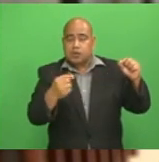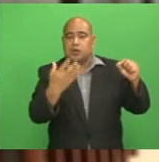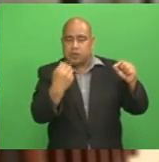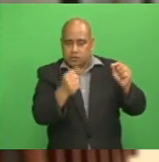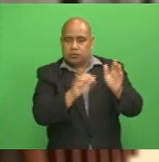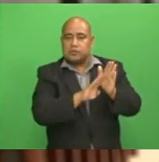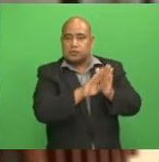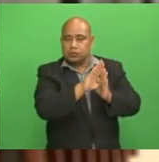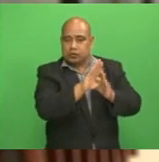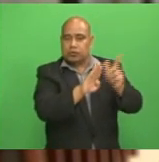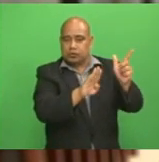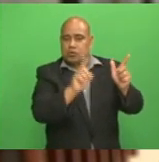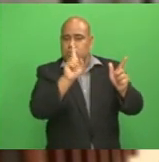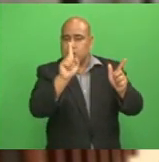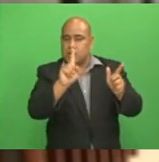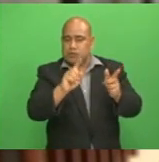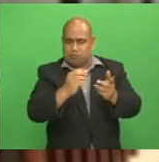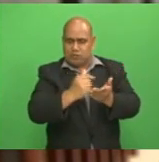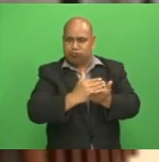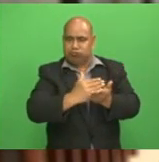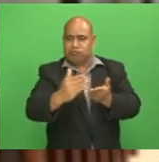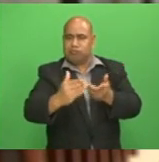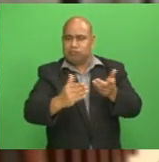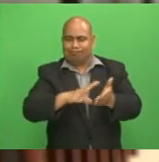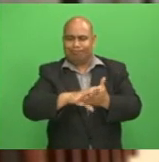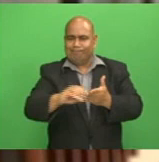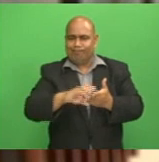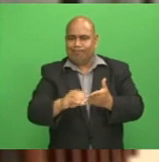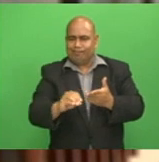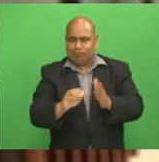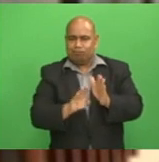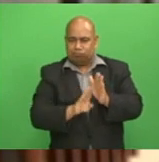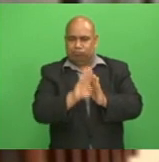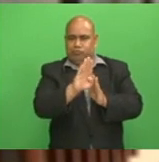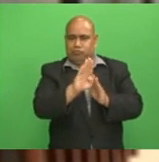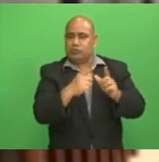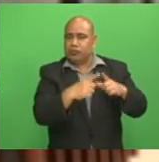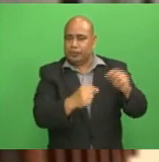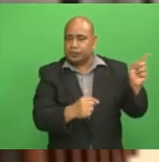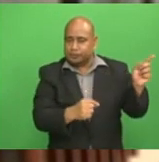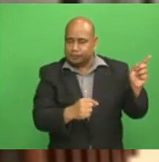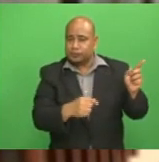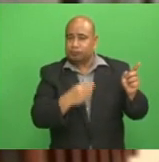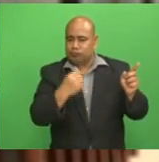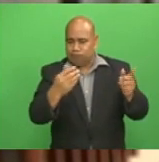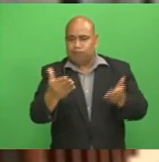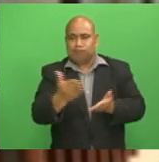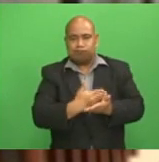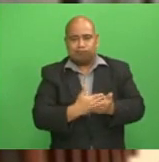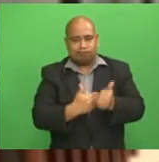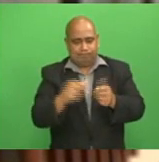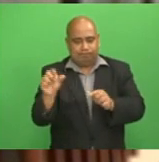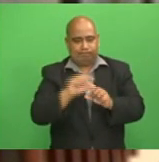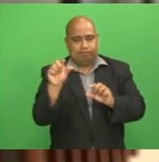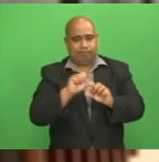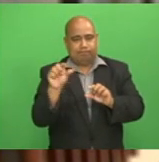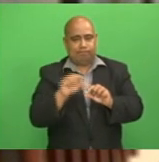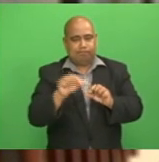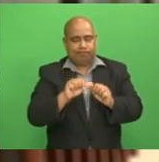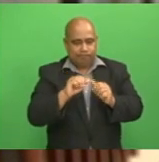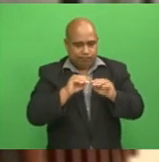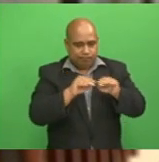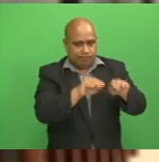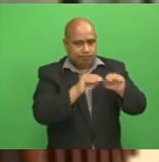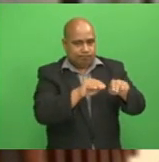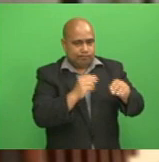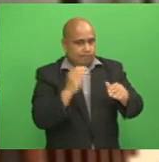trillion from about $700 billion, while keeping interest rates steady. The British pound received some support from unemployment